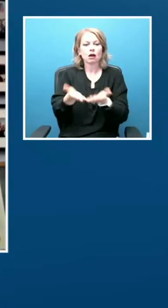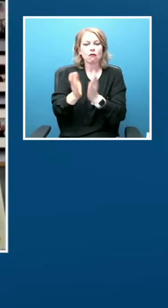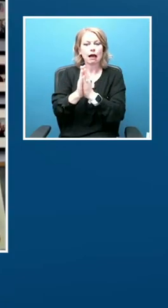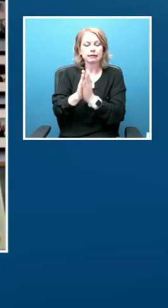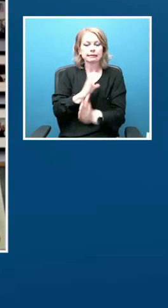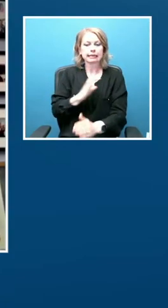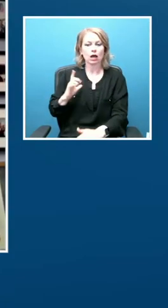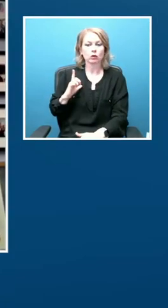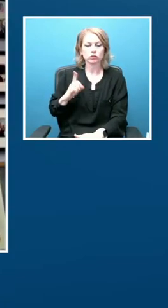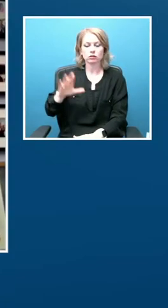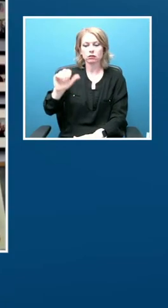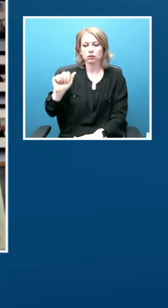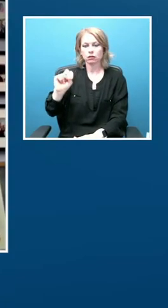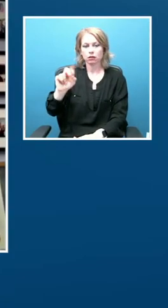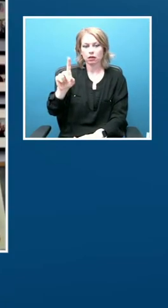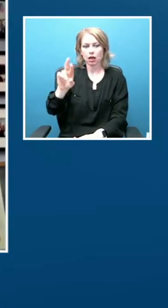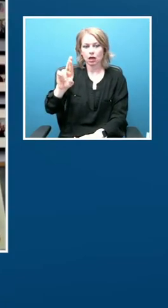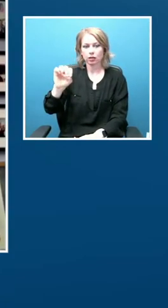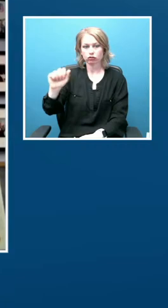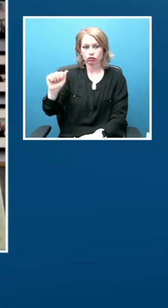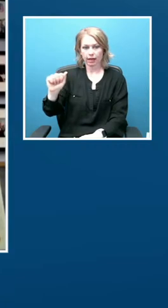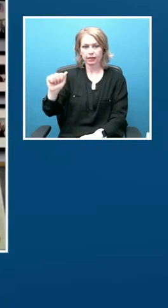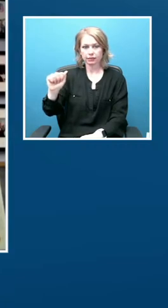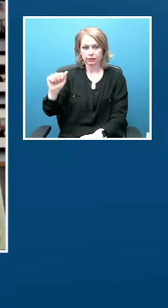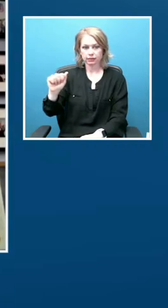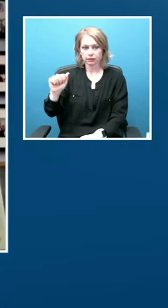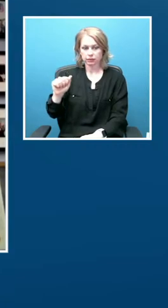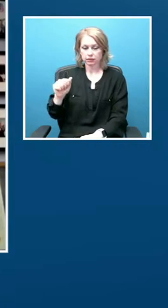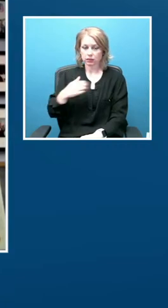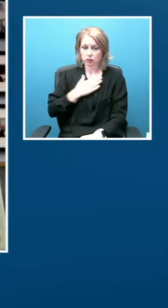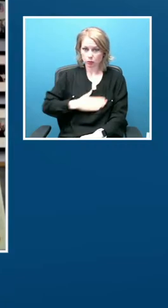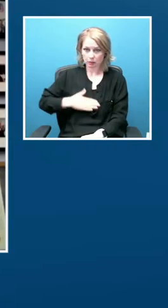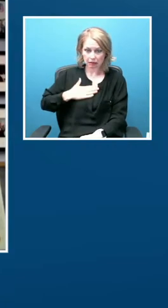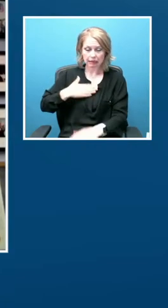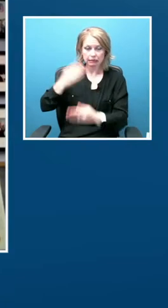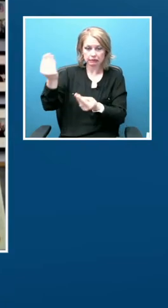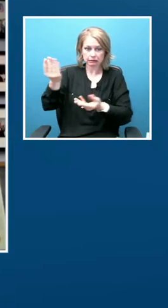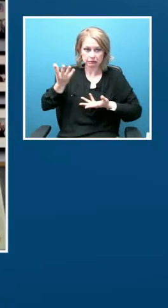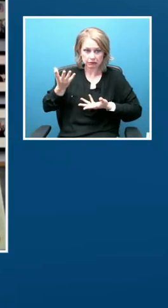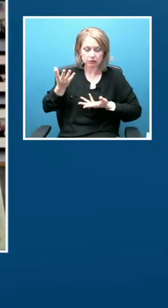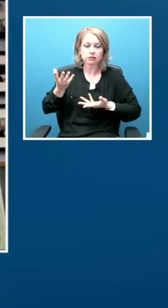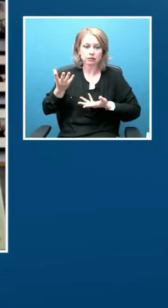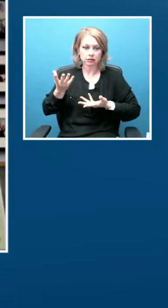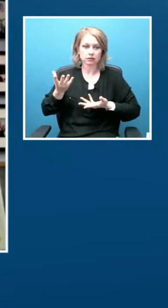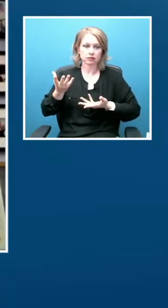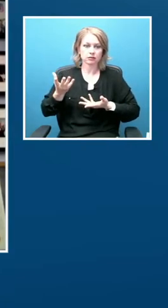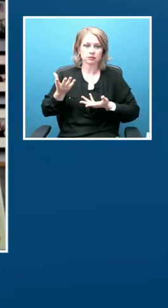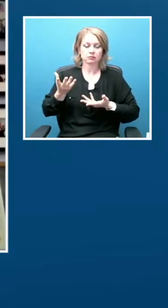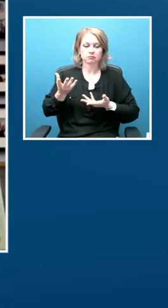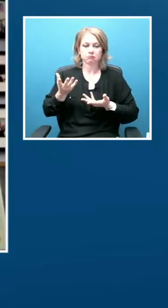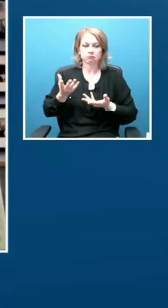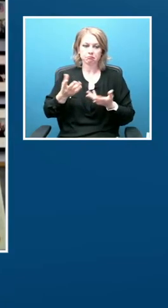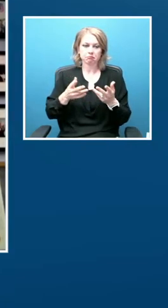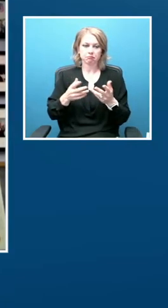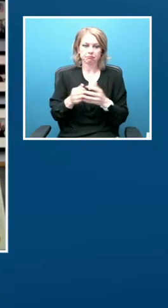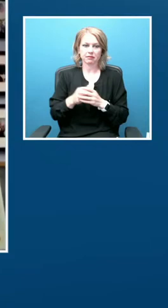provide an overview of the hearing process as provided in the rules.